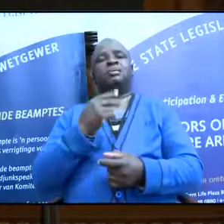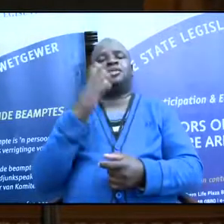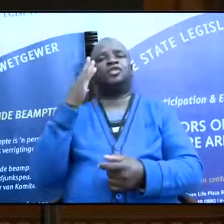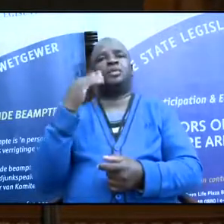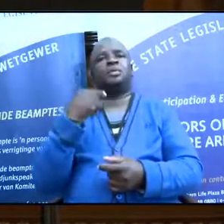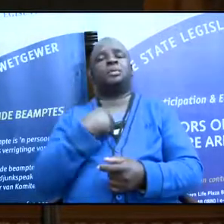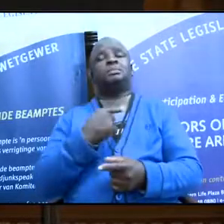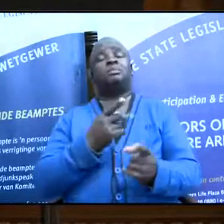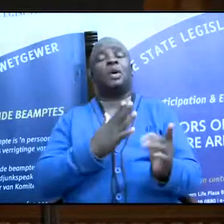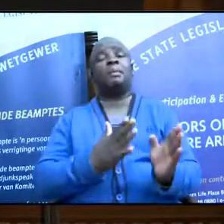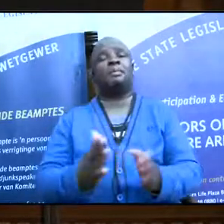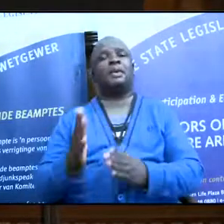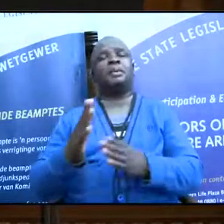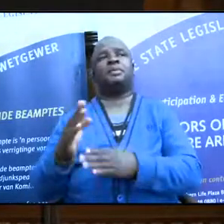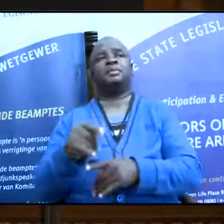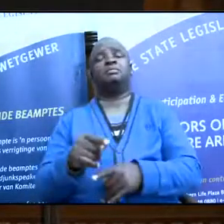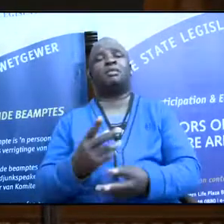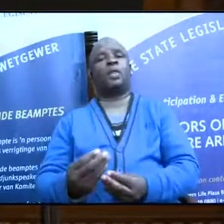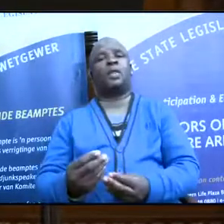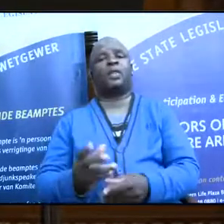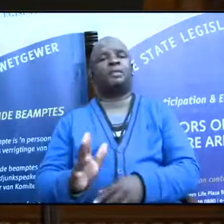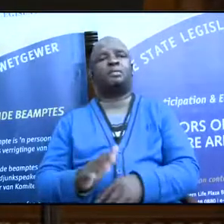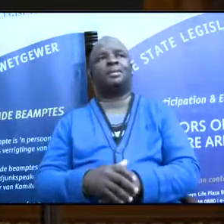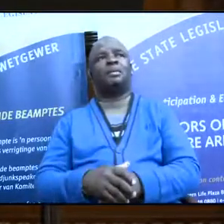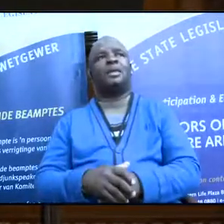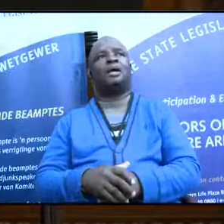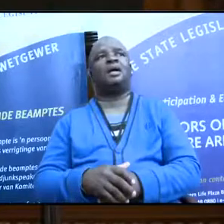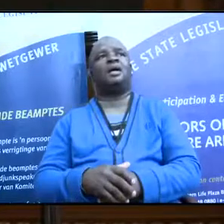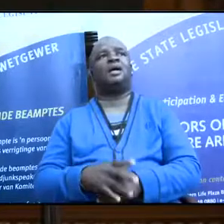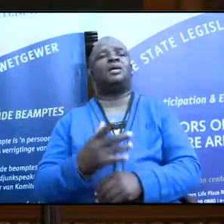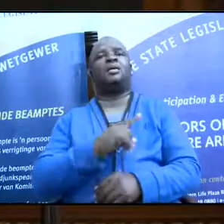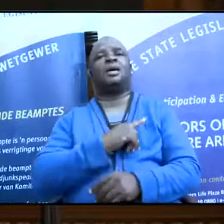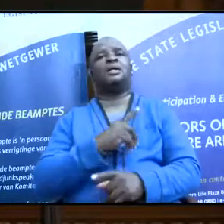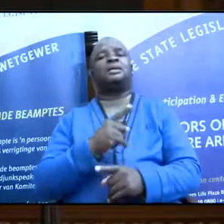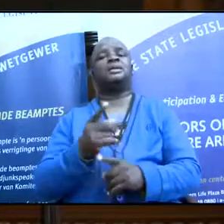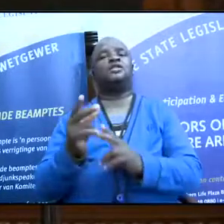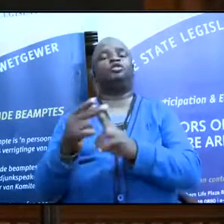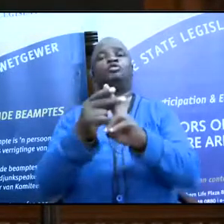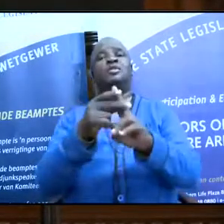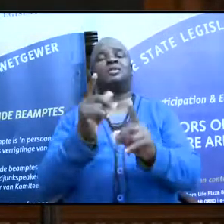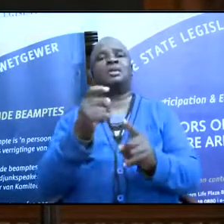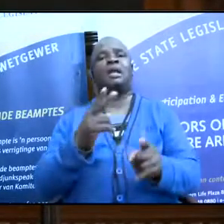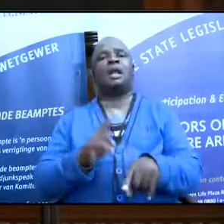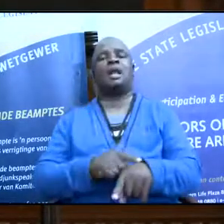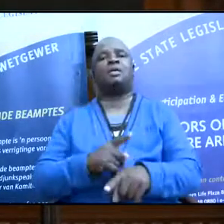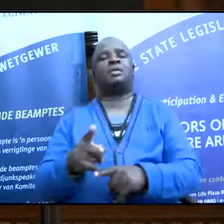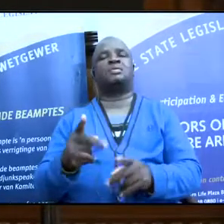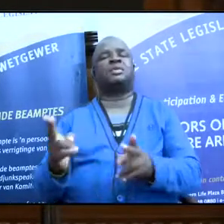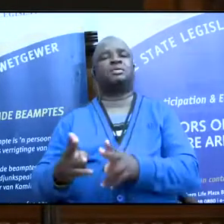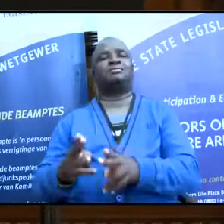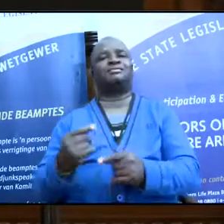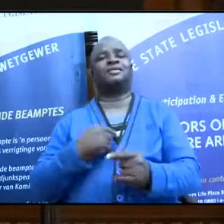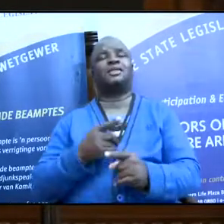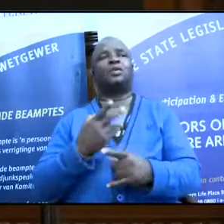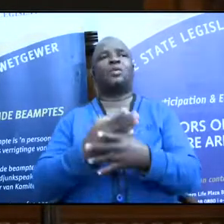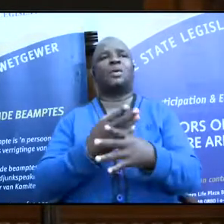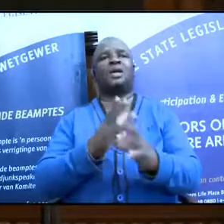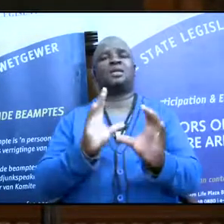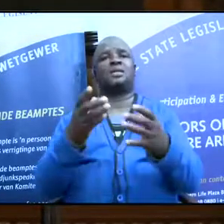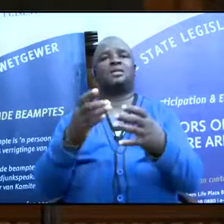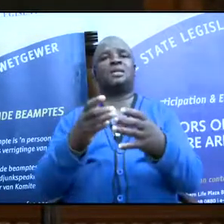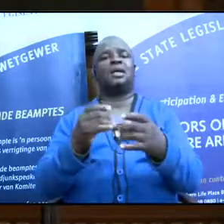to organize because of the tight schedules of the unions in the sector itself workers have been